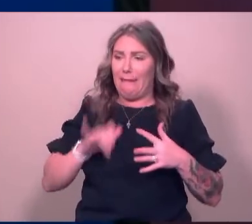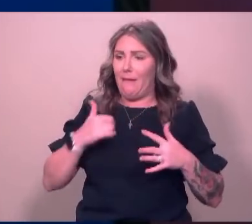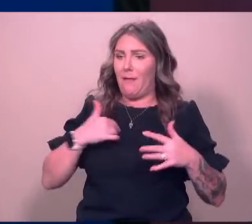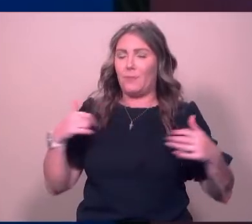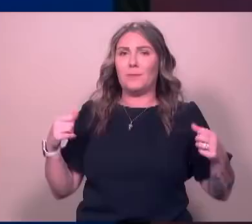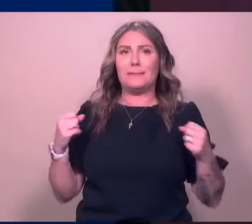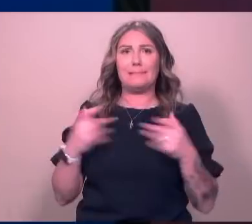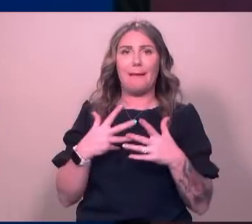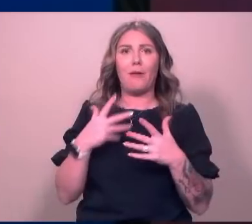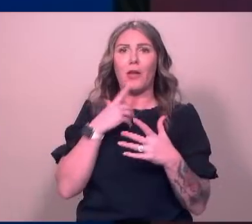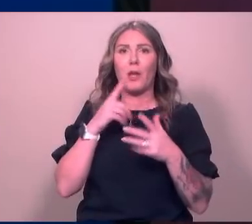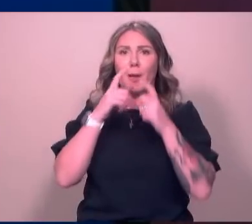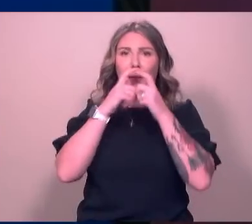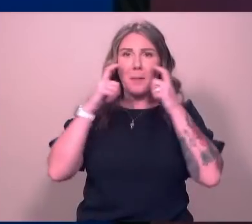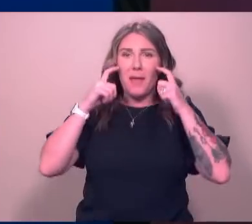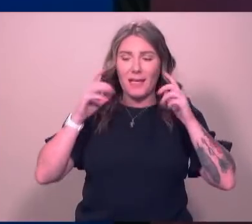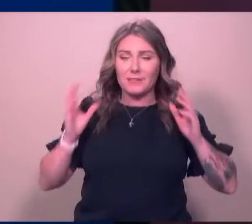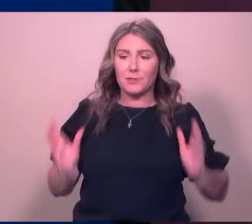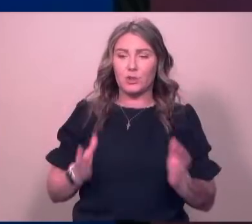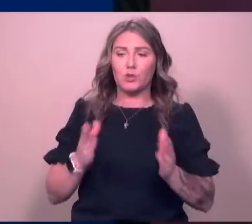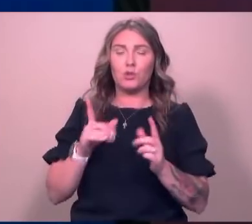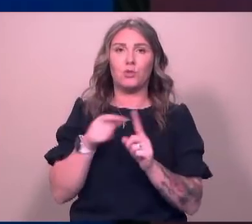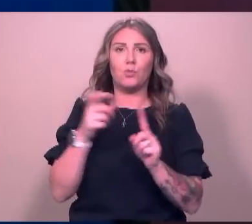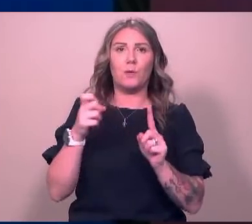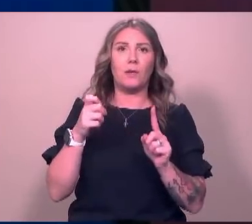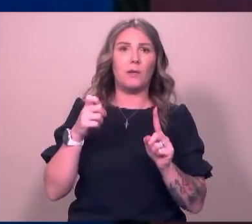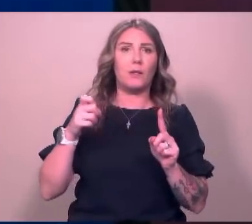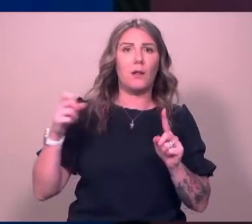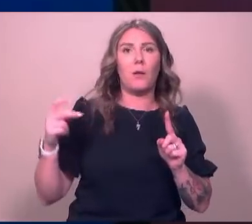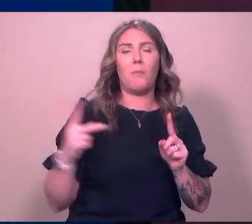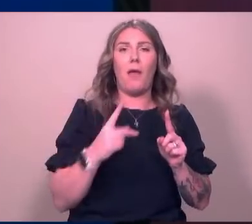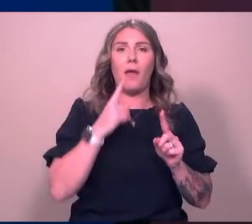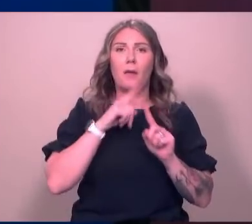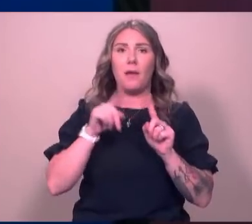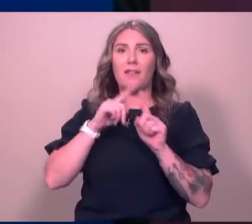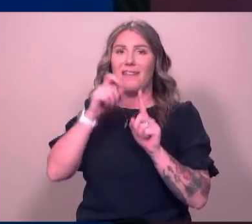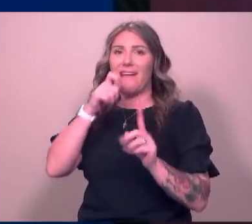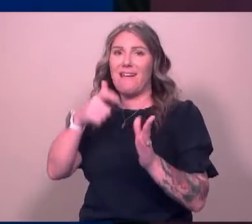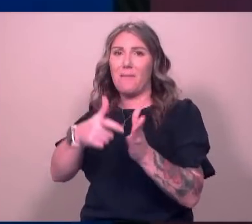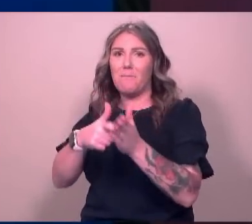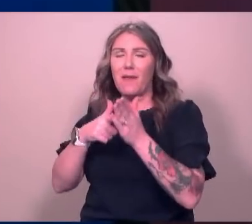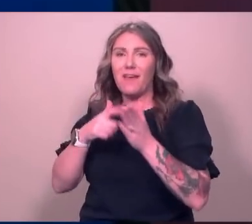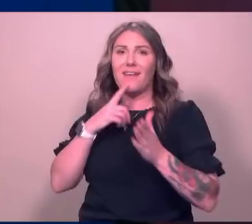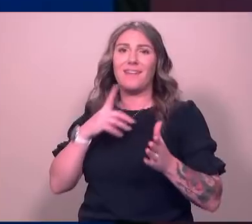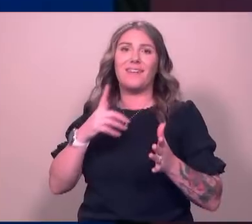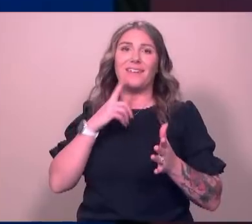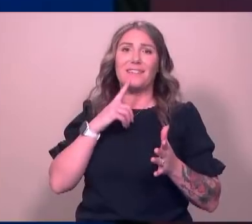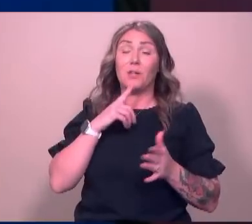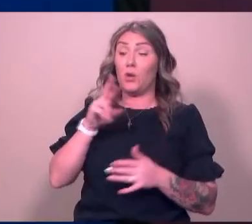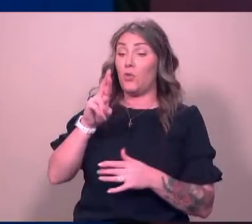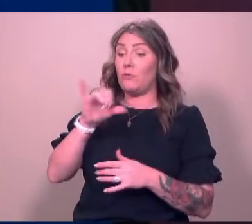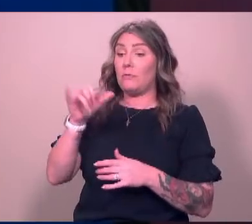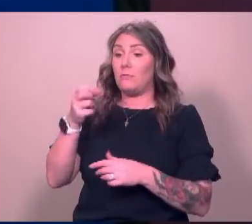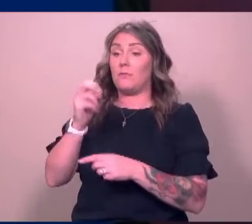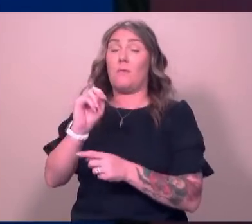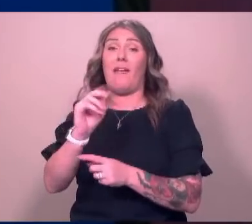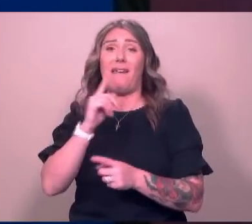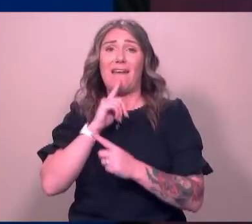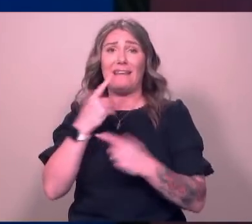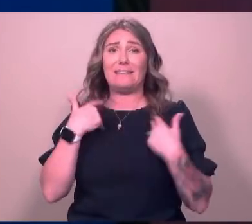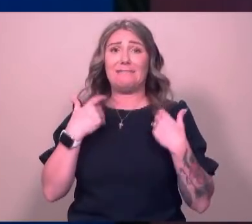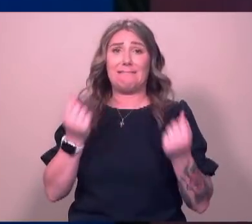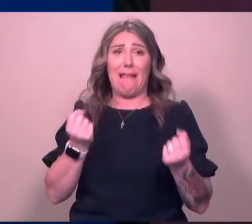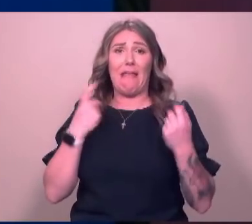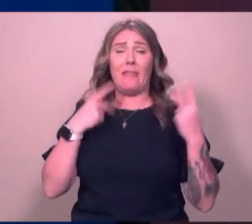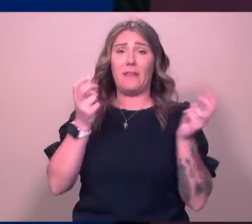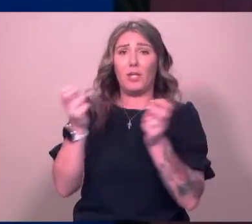about masks being encouraged when we return today, not mandated. You have to know Ryan has some chronic health problems and is immunosuppressed.